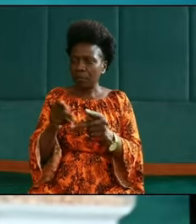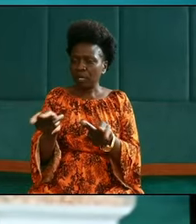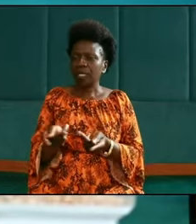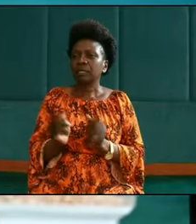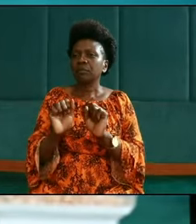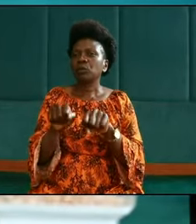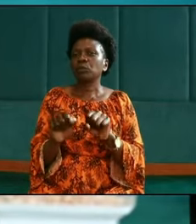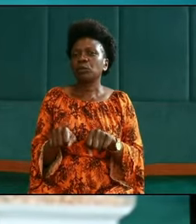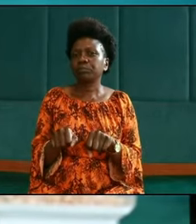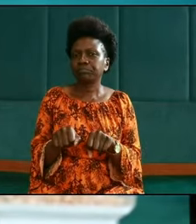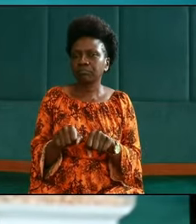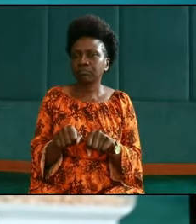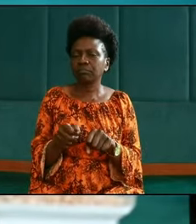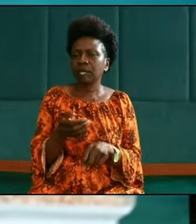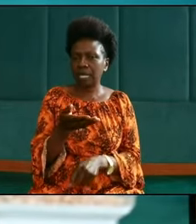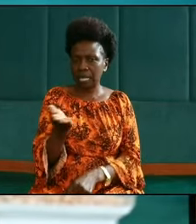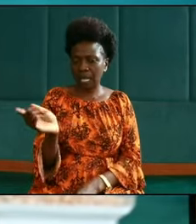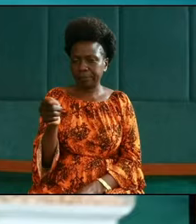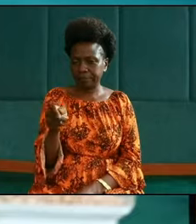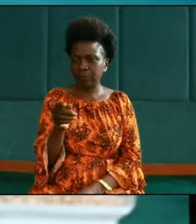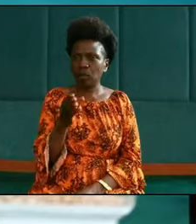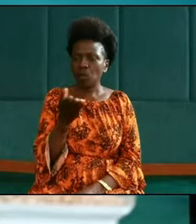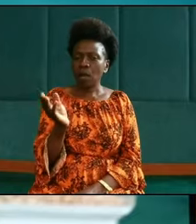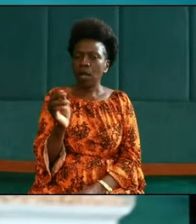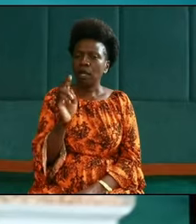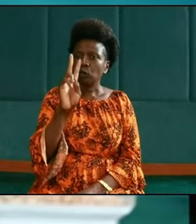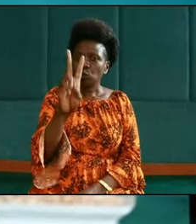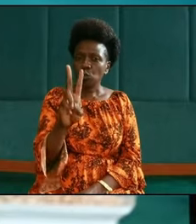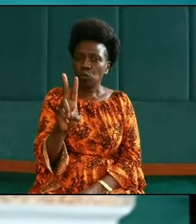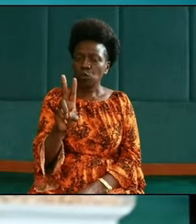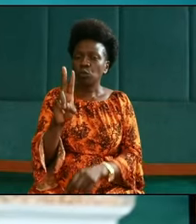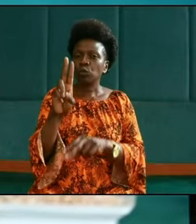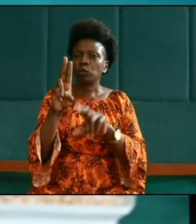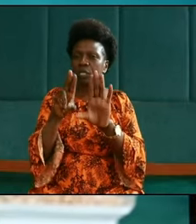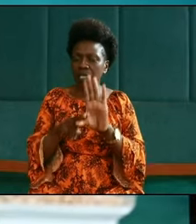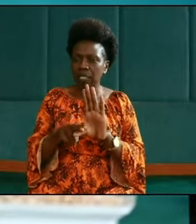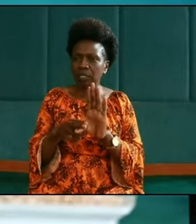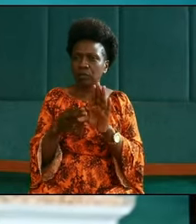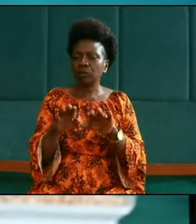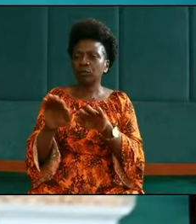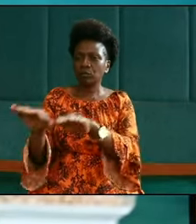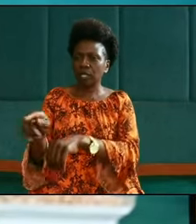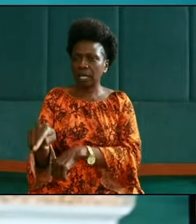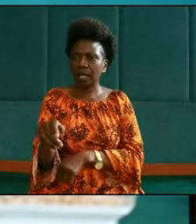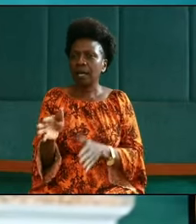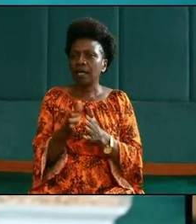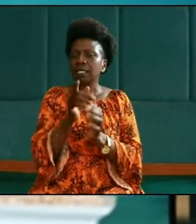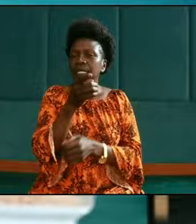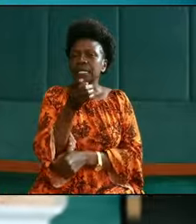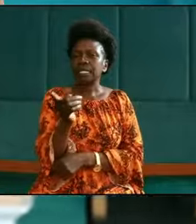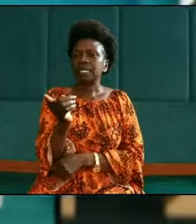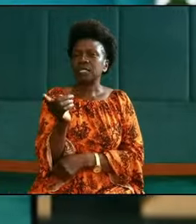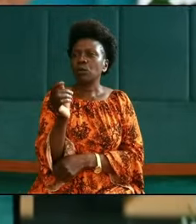possible, there were two seats that were placed there. And